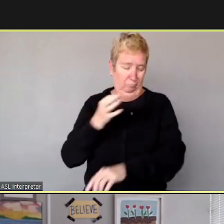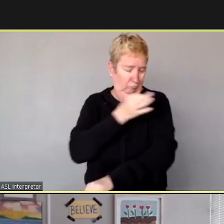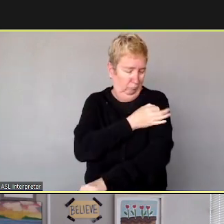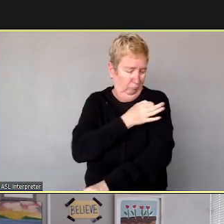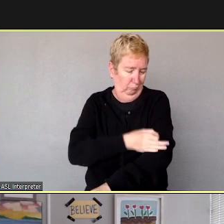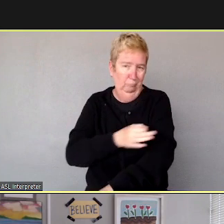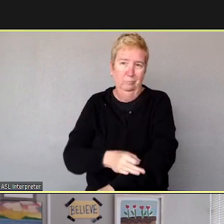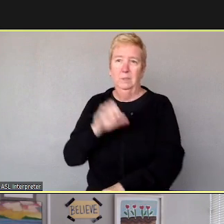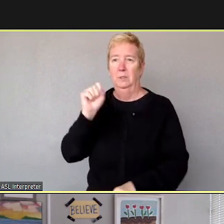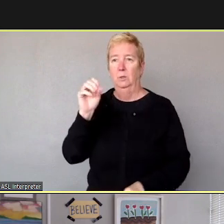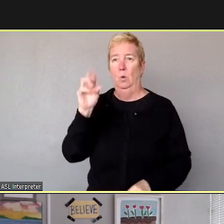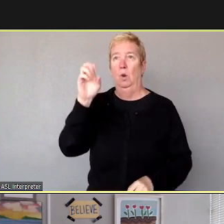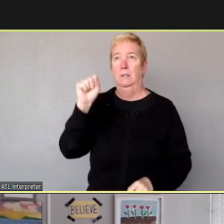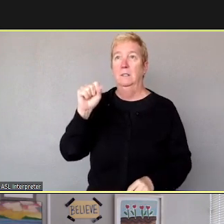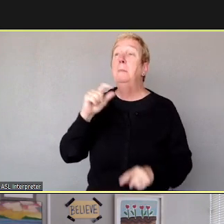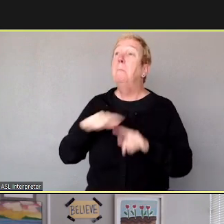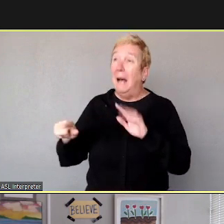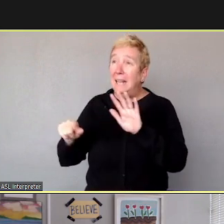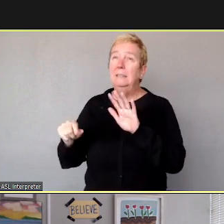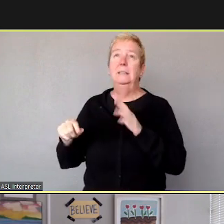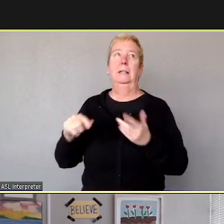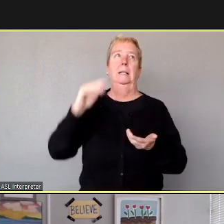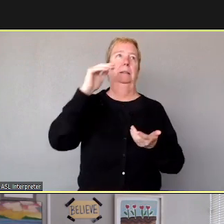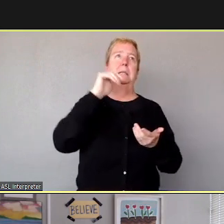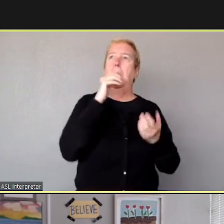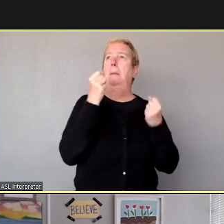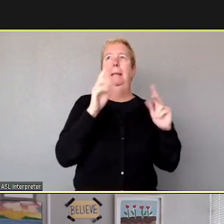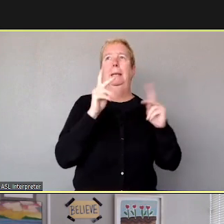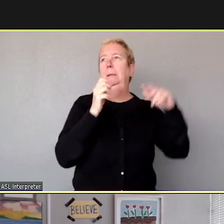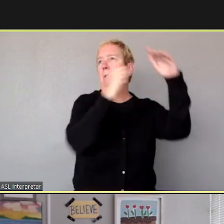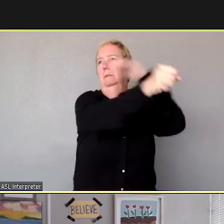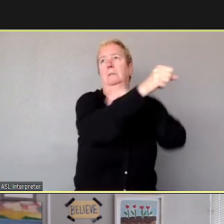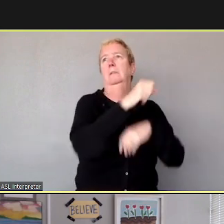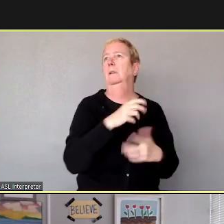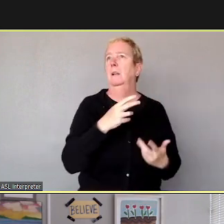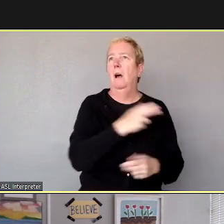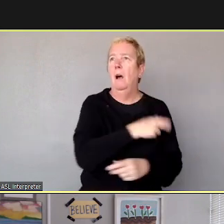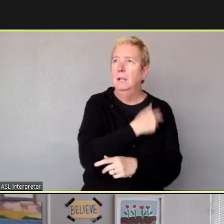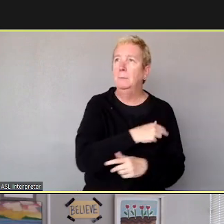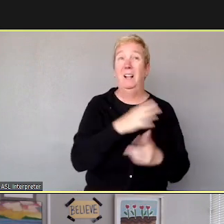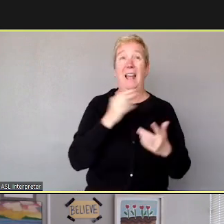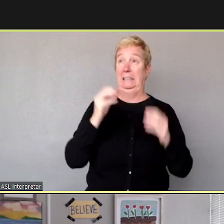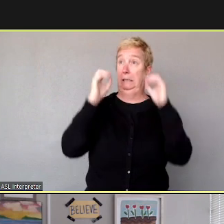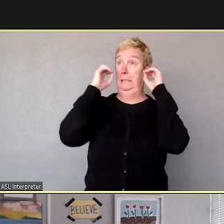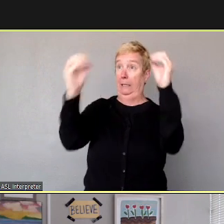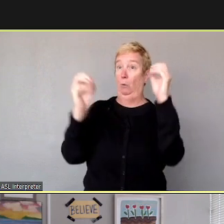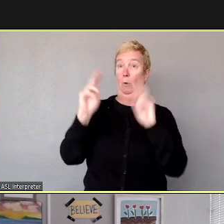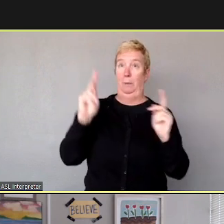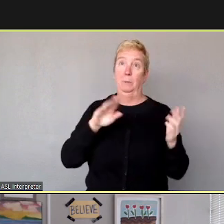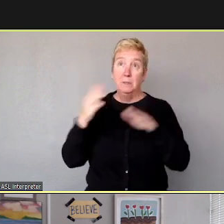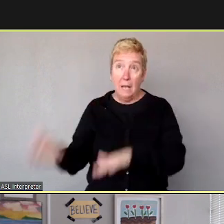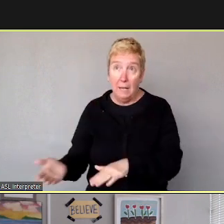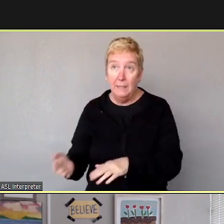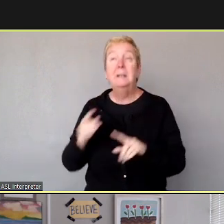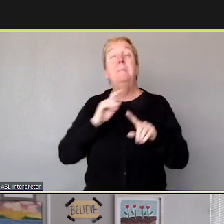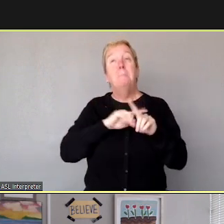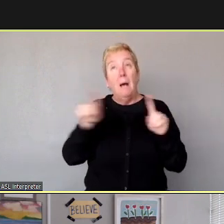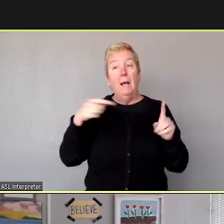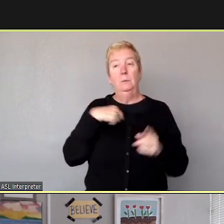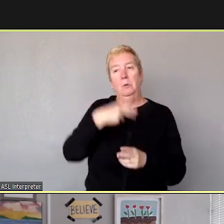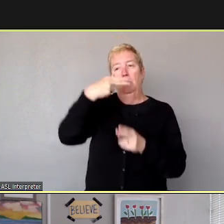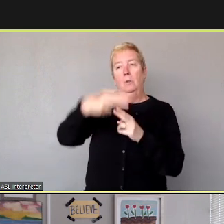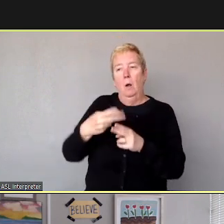hospitalizations or deaths. So it's not like COVID. There have been 0 deaths in the US. But it is a public health emergency because it